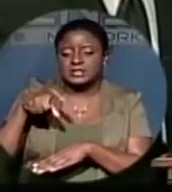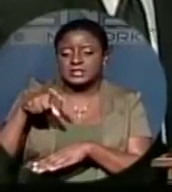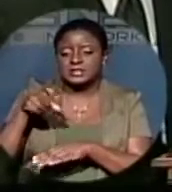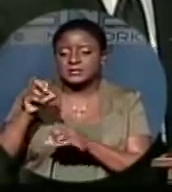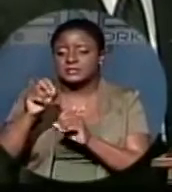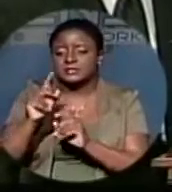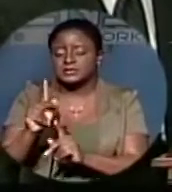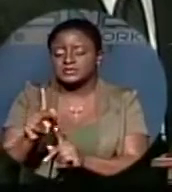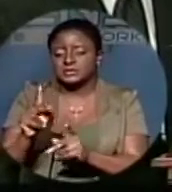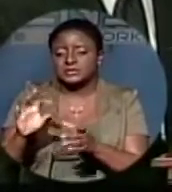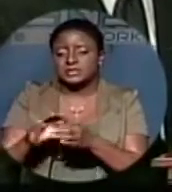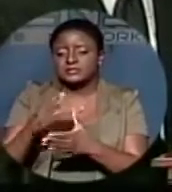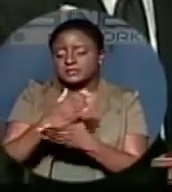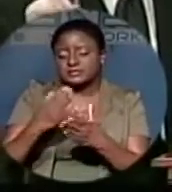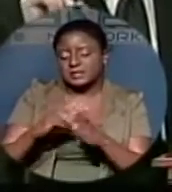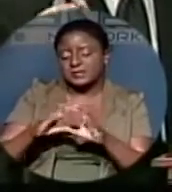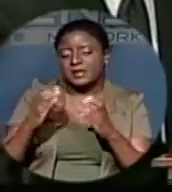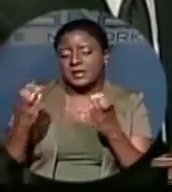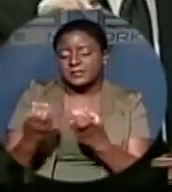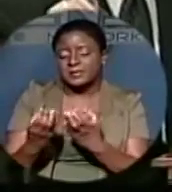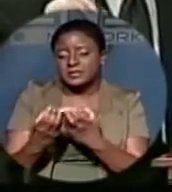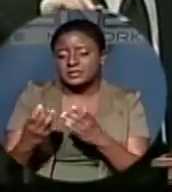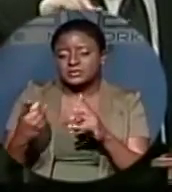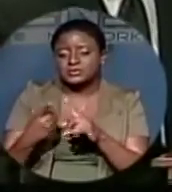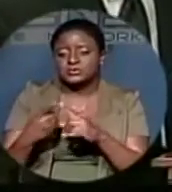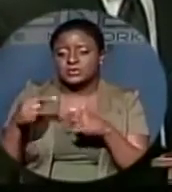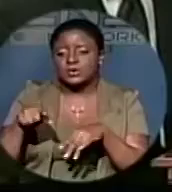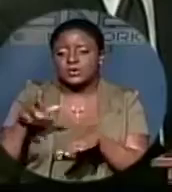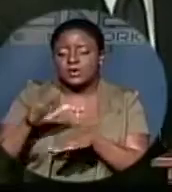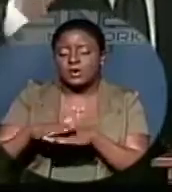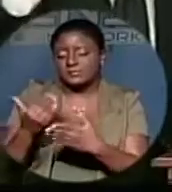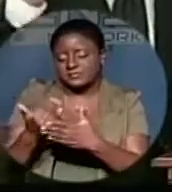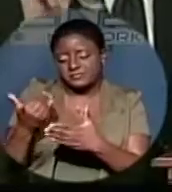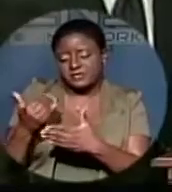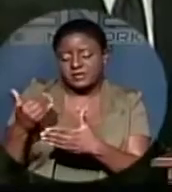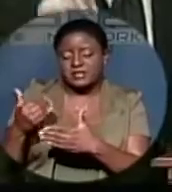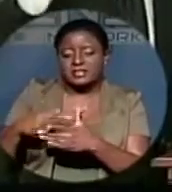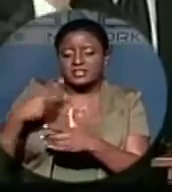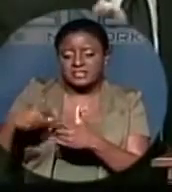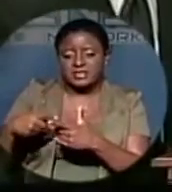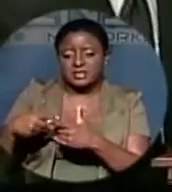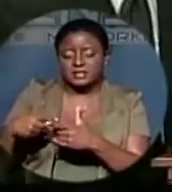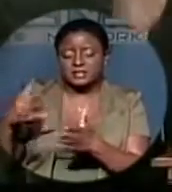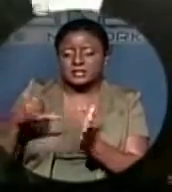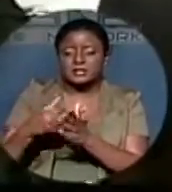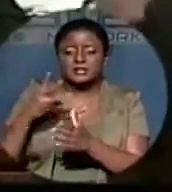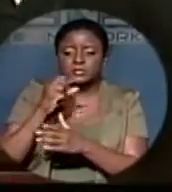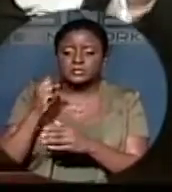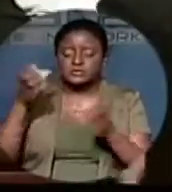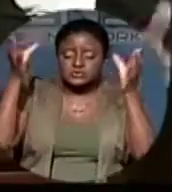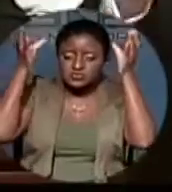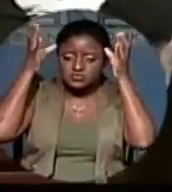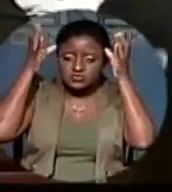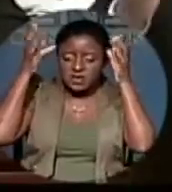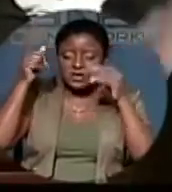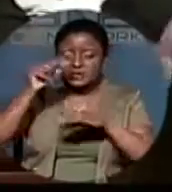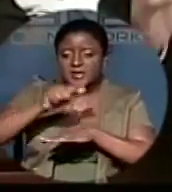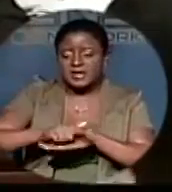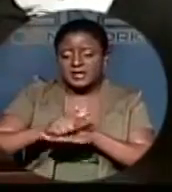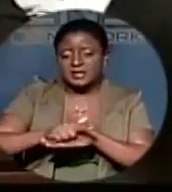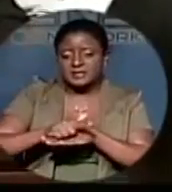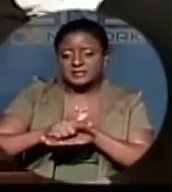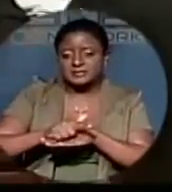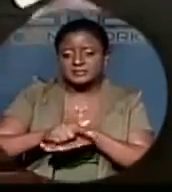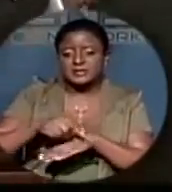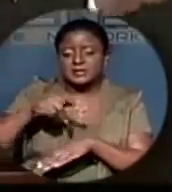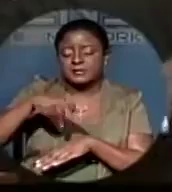of some company to go on what prior to that moment was Crown land. But PLP